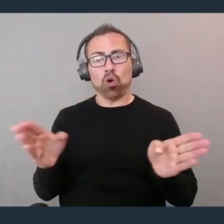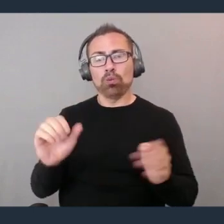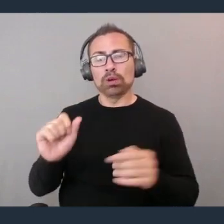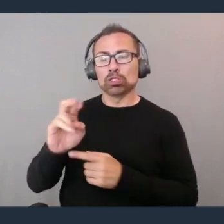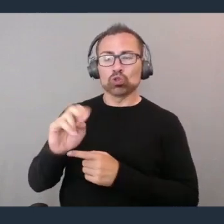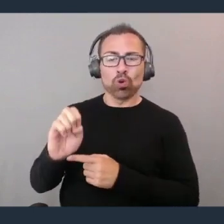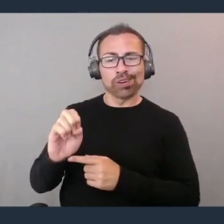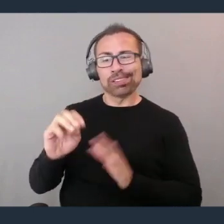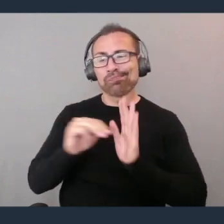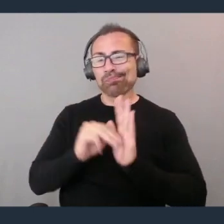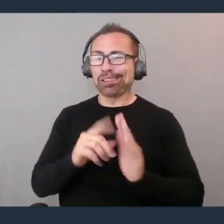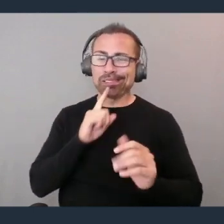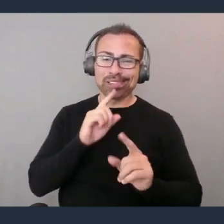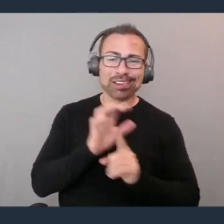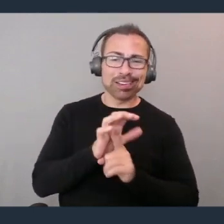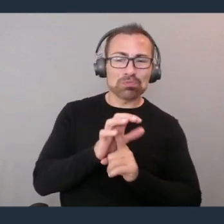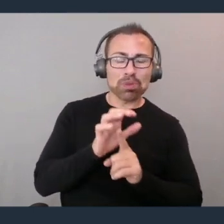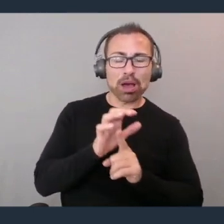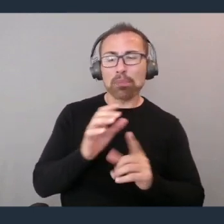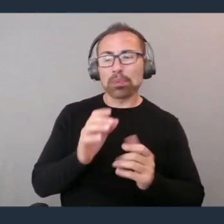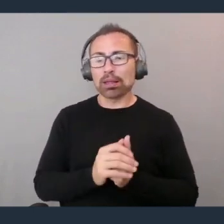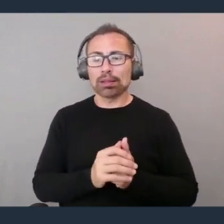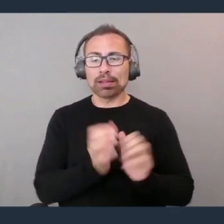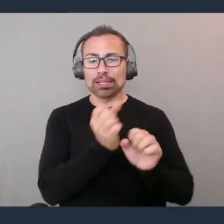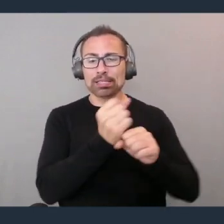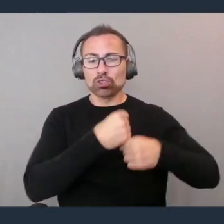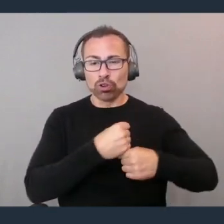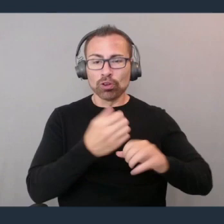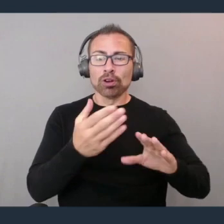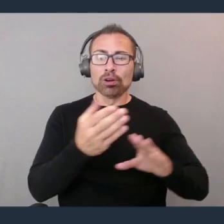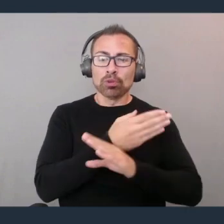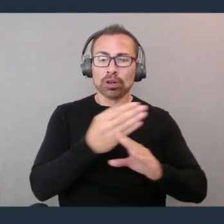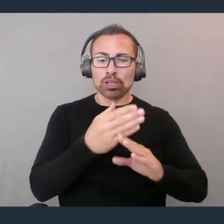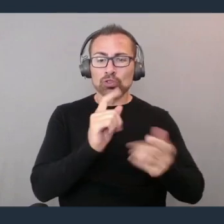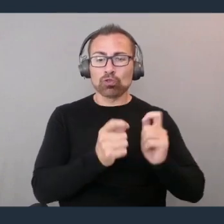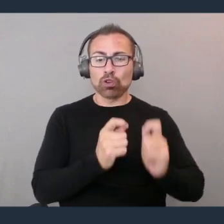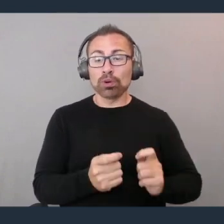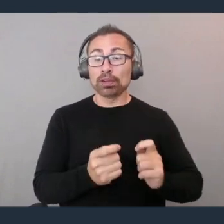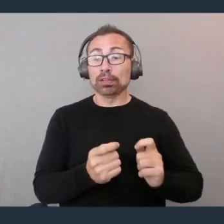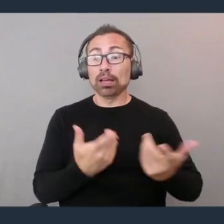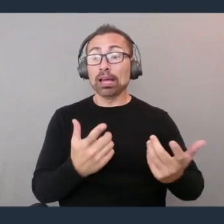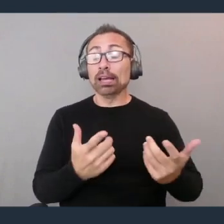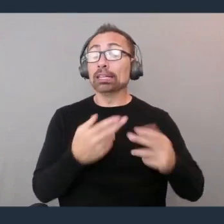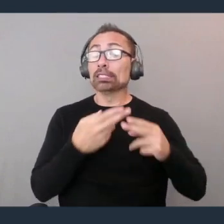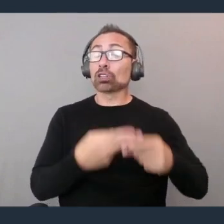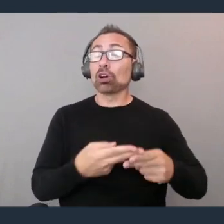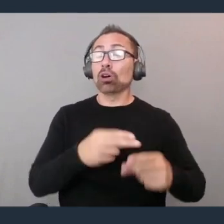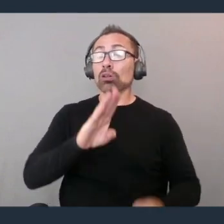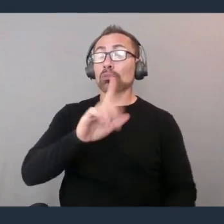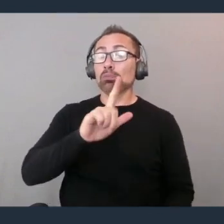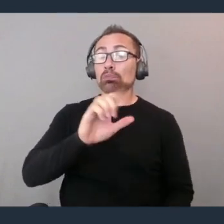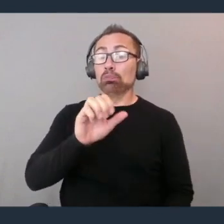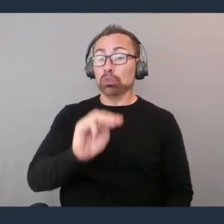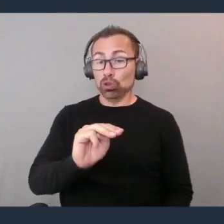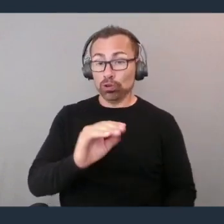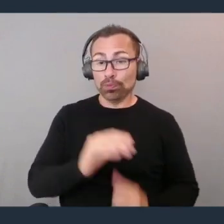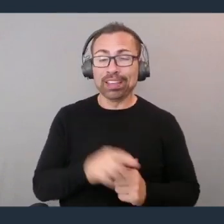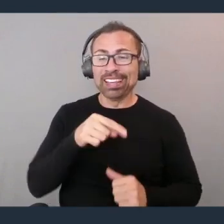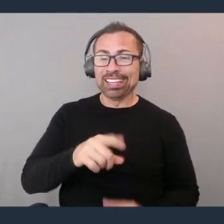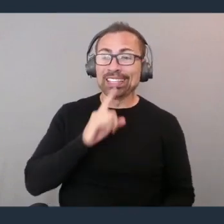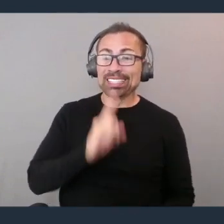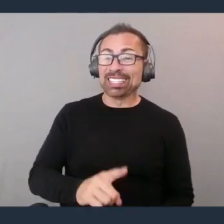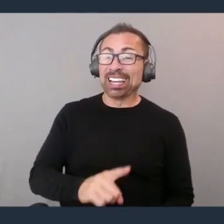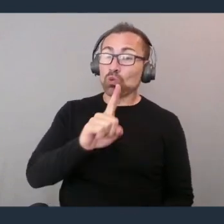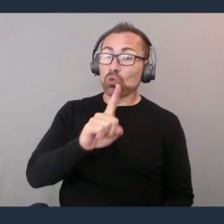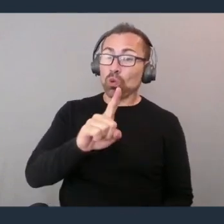a generative pre-trained transformer by Hugging Face. It's called Bloom. As an example, this is 176 billion parameters.